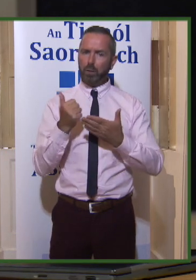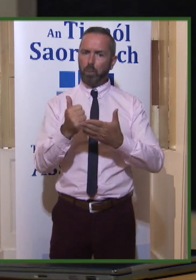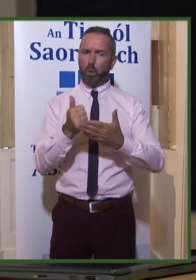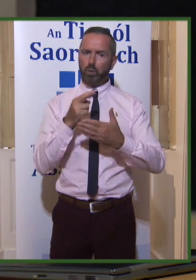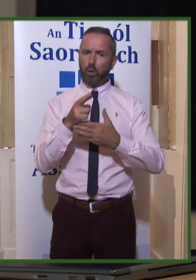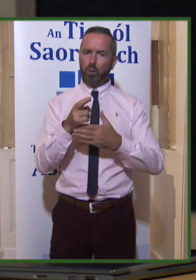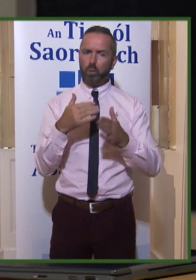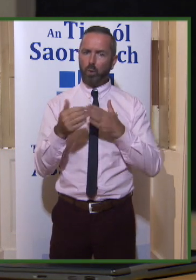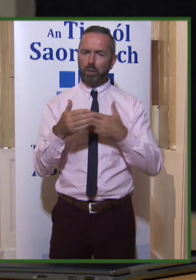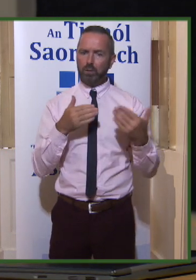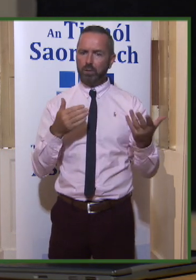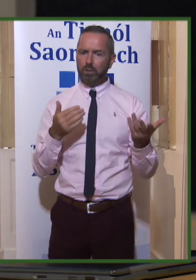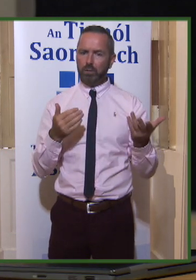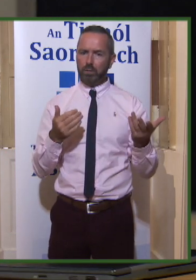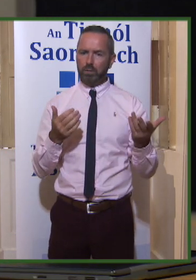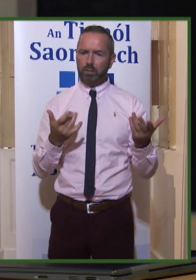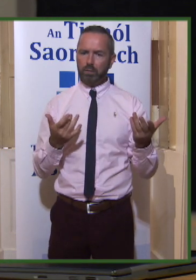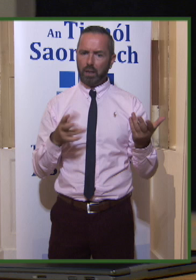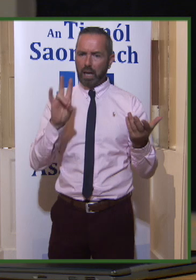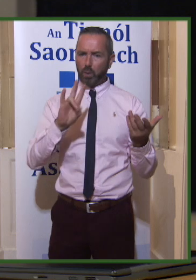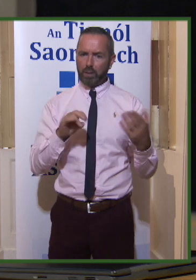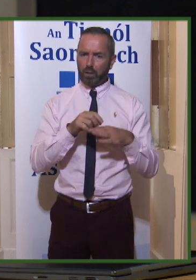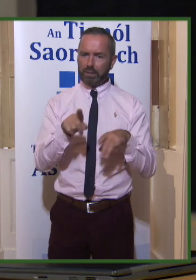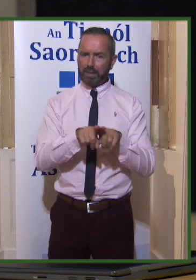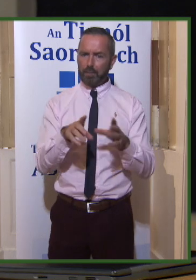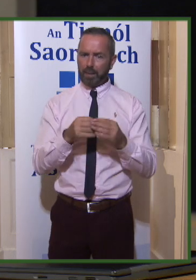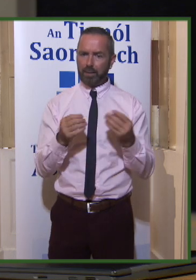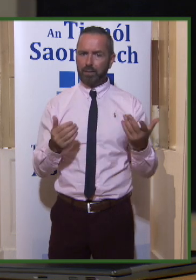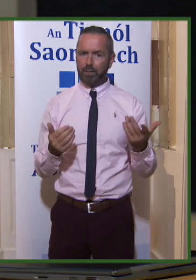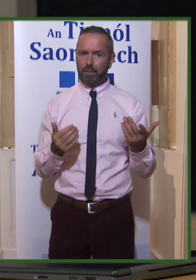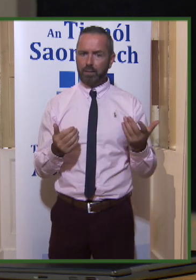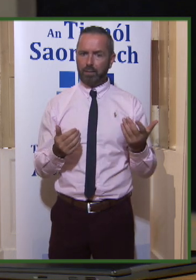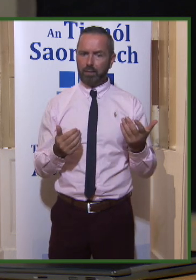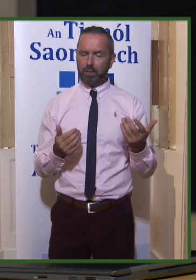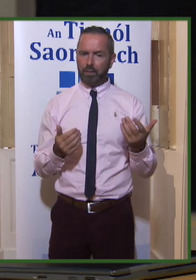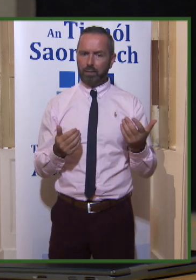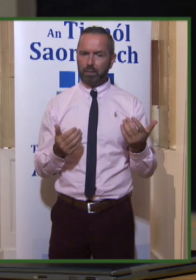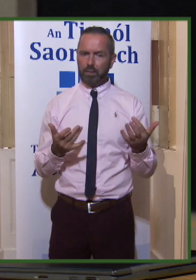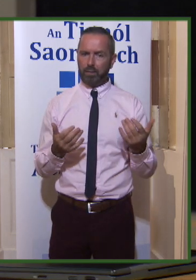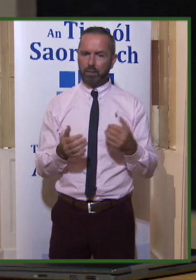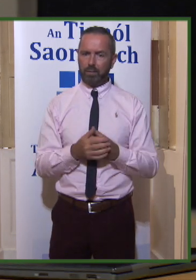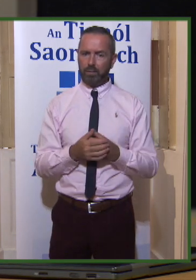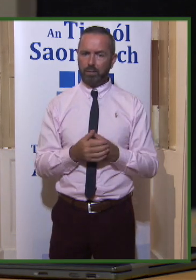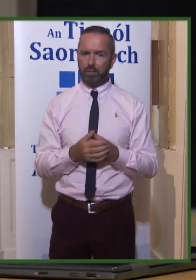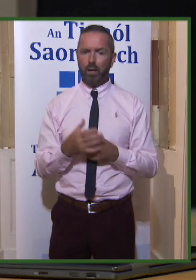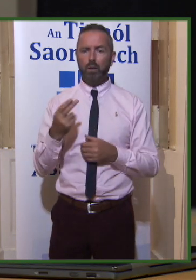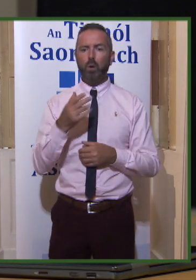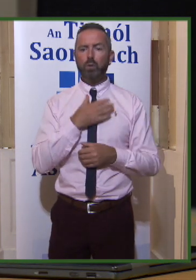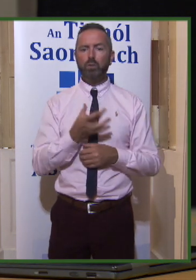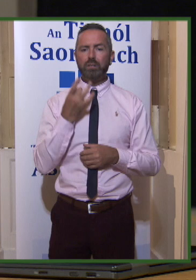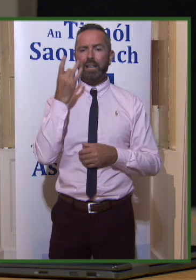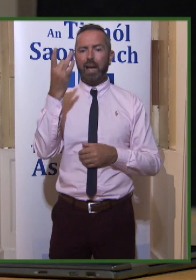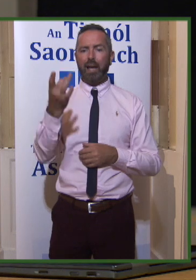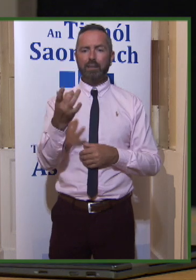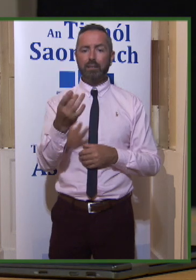it a comment? Alternative. Is it a question on this? Okay, so from table, John. Yeah, no, it's just to ask,